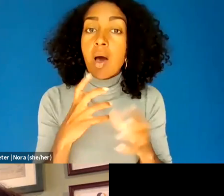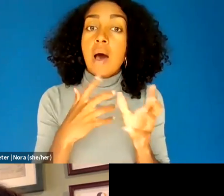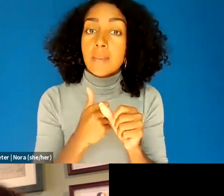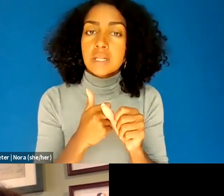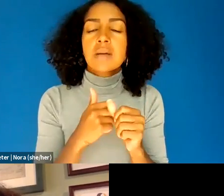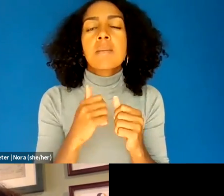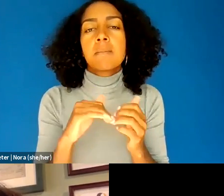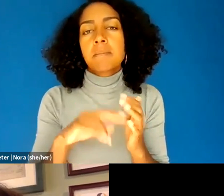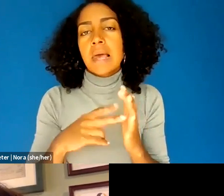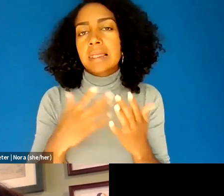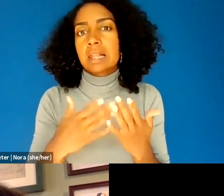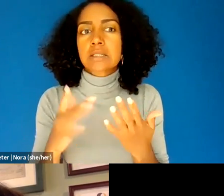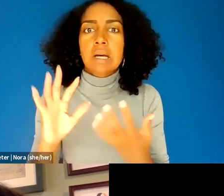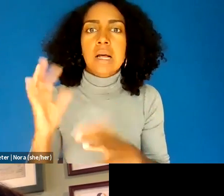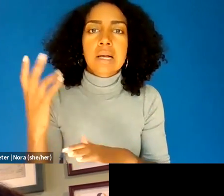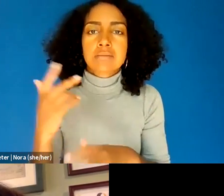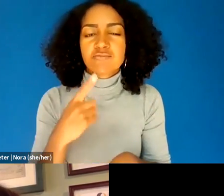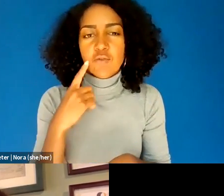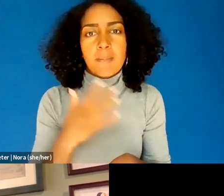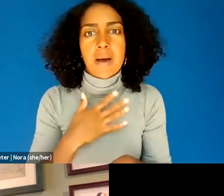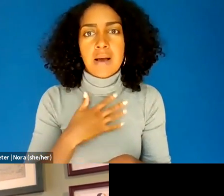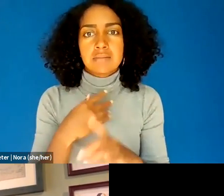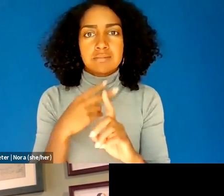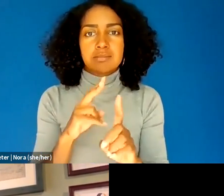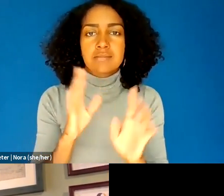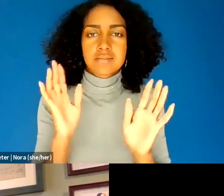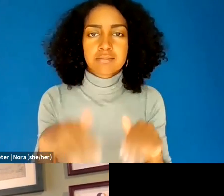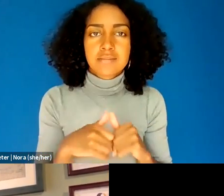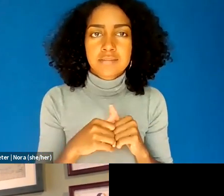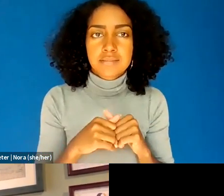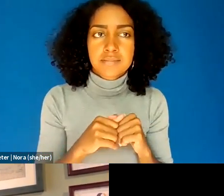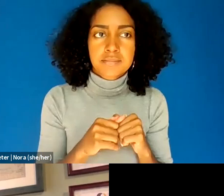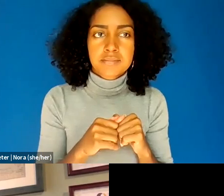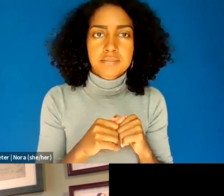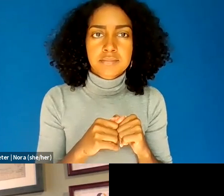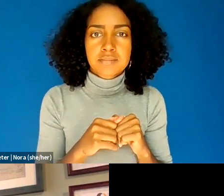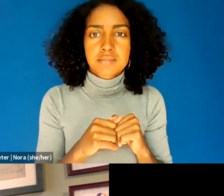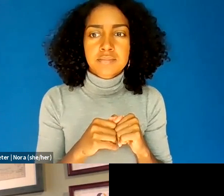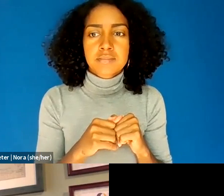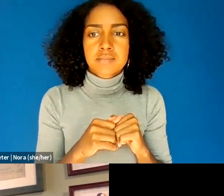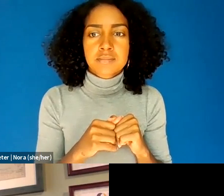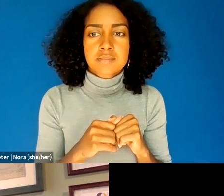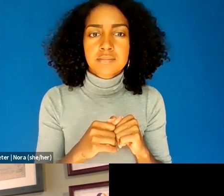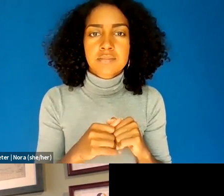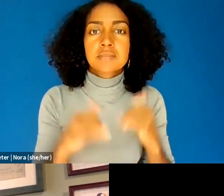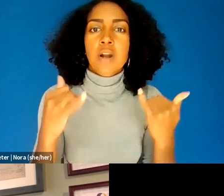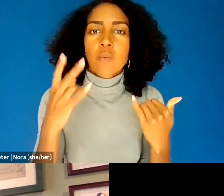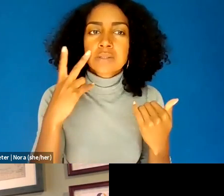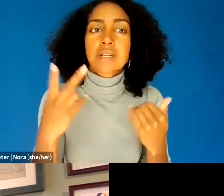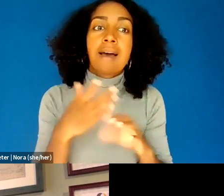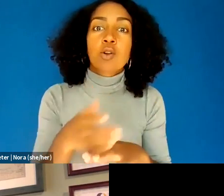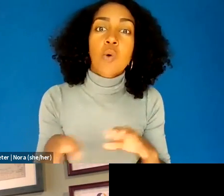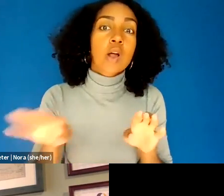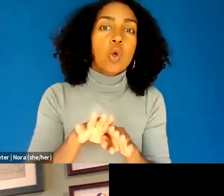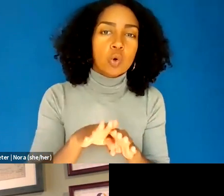messy on my end. Okay. Actually, now they're showing the countdown here. After I close, there's 1 minute countdown. Okay,